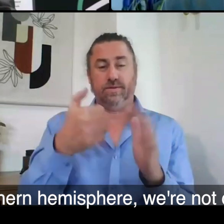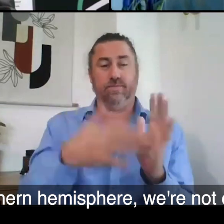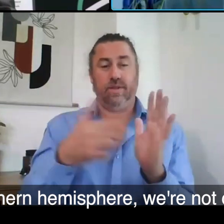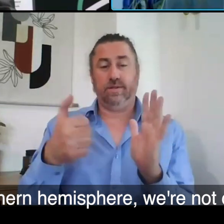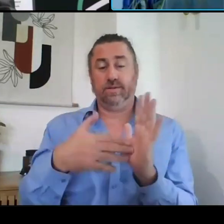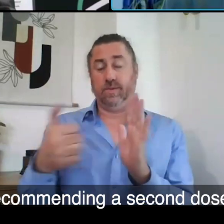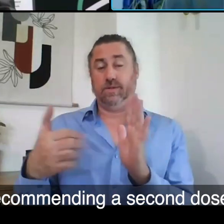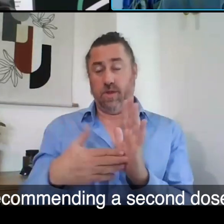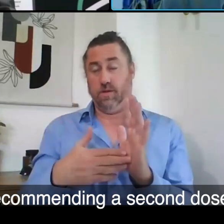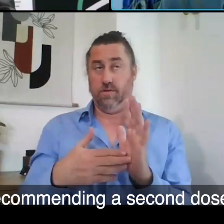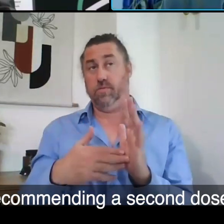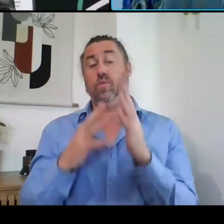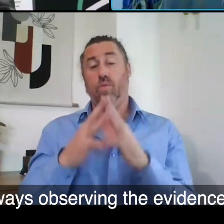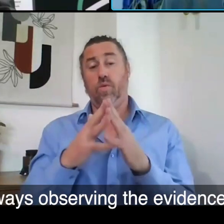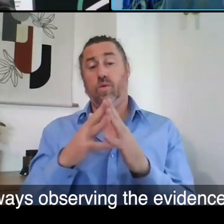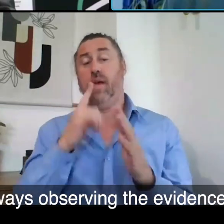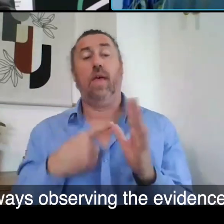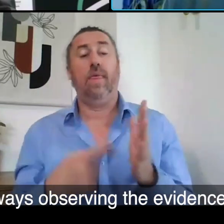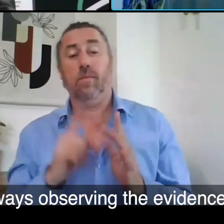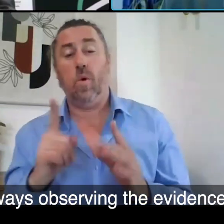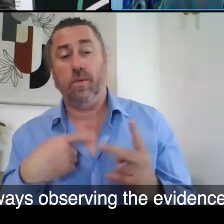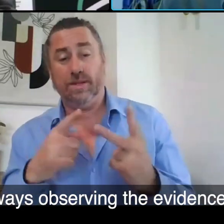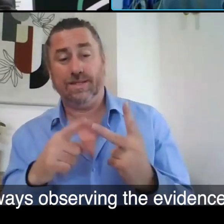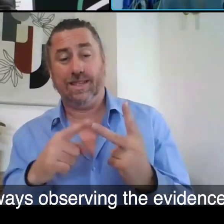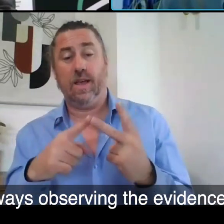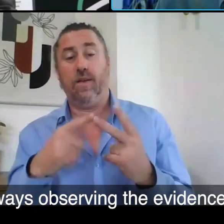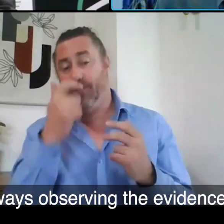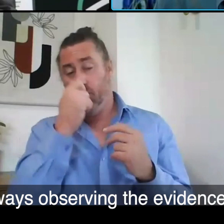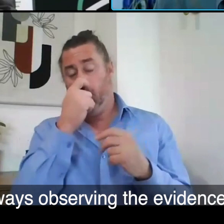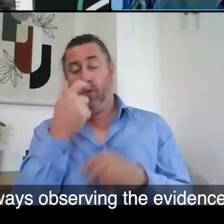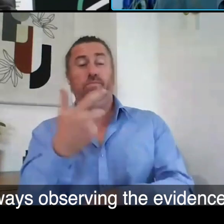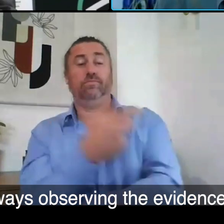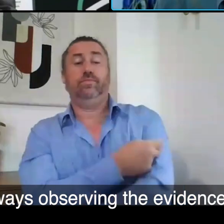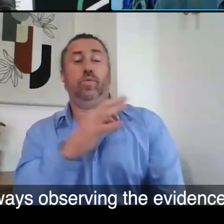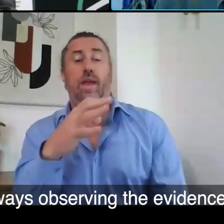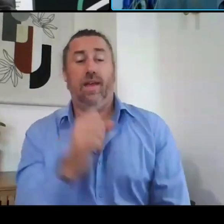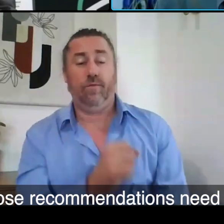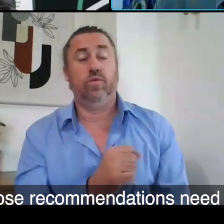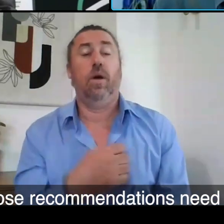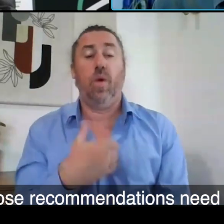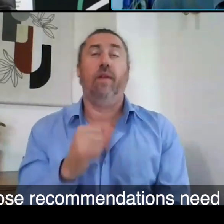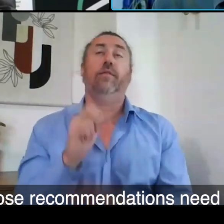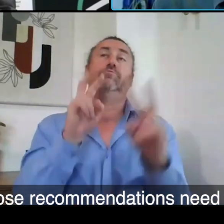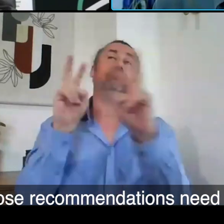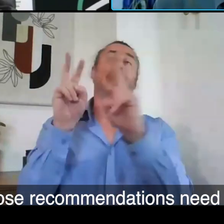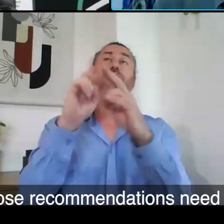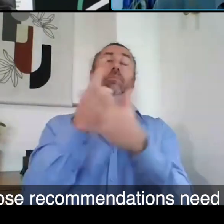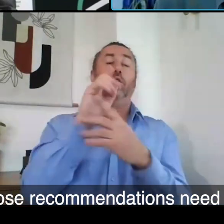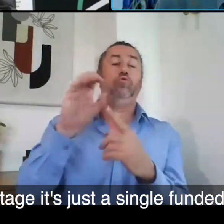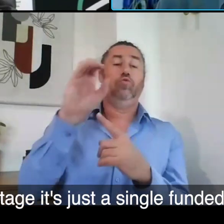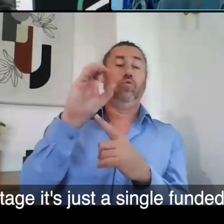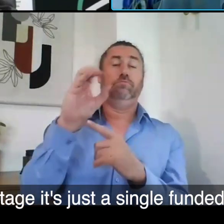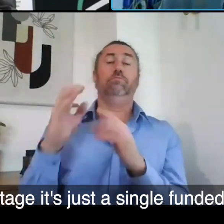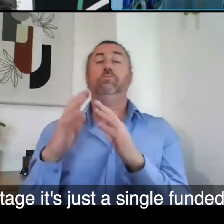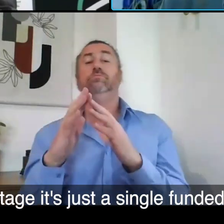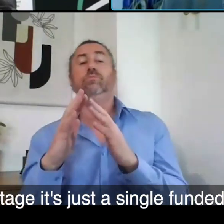hemisphere. We're not currently recommending a second dose, but again, always observing the evidence and looking whether those recommendations need to change.